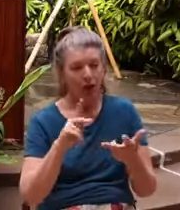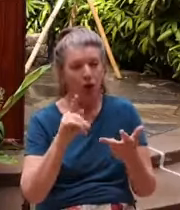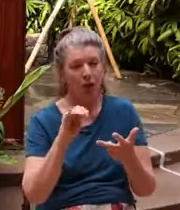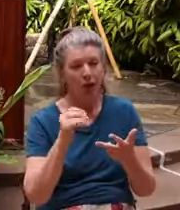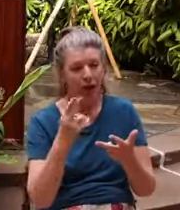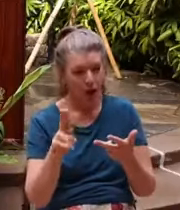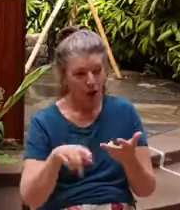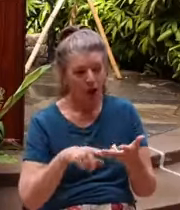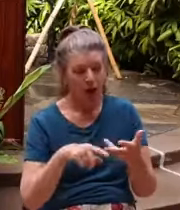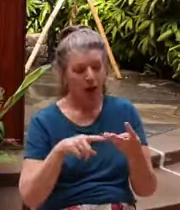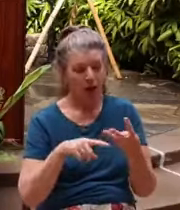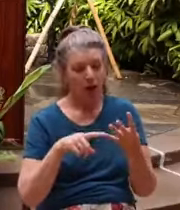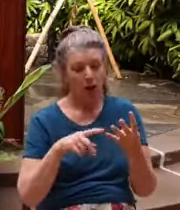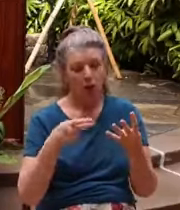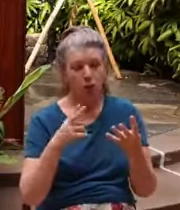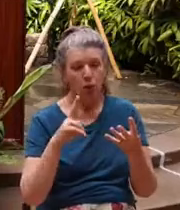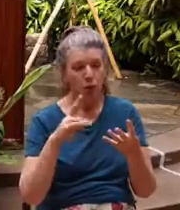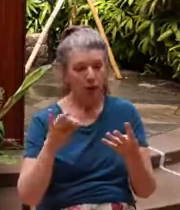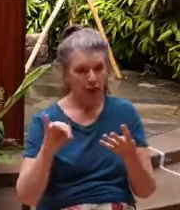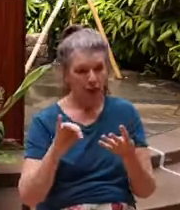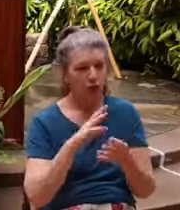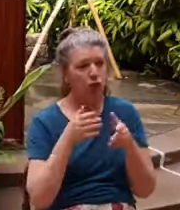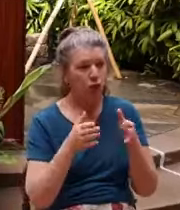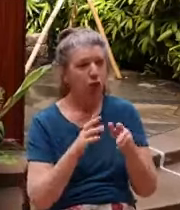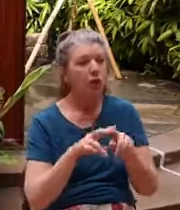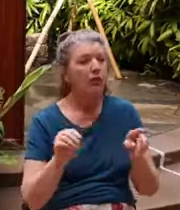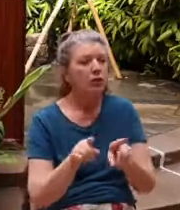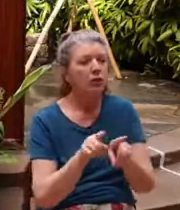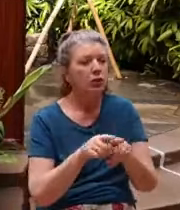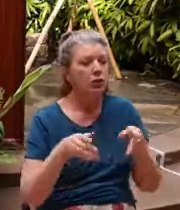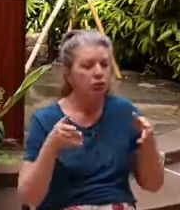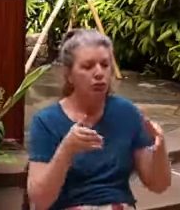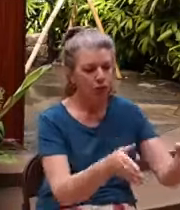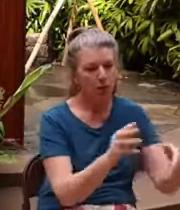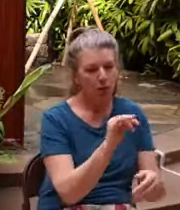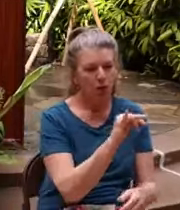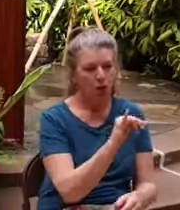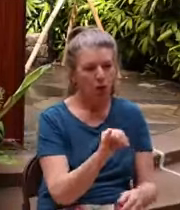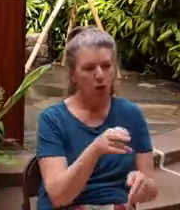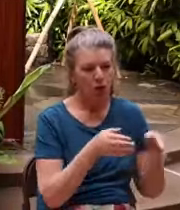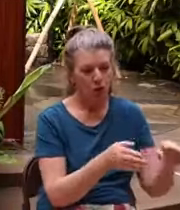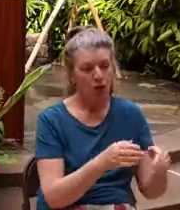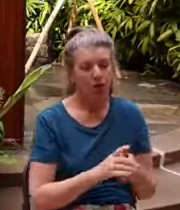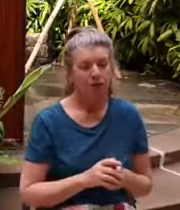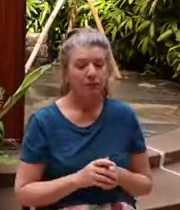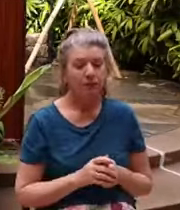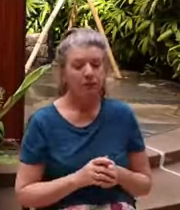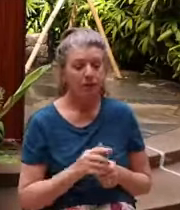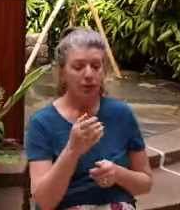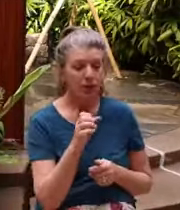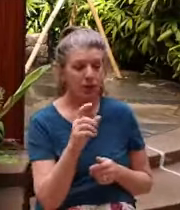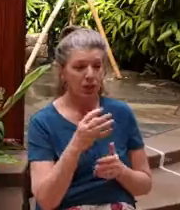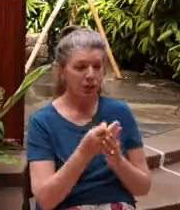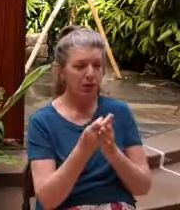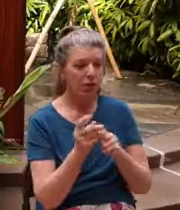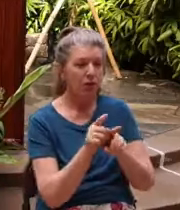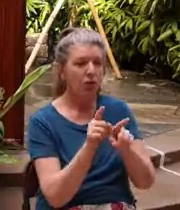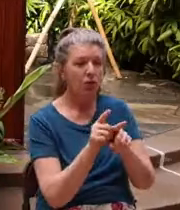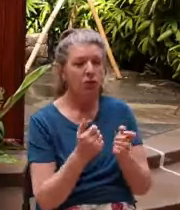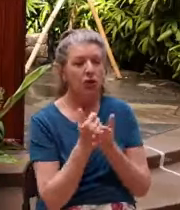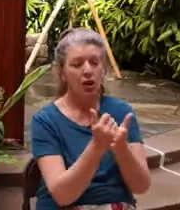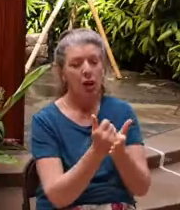and Puhi roads, and the addition of sidewalks to Moy Road. GET funds will also help to improve our